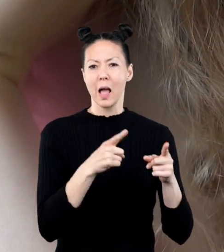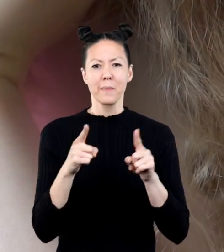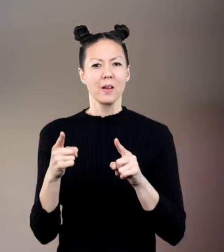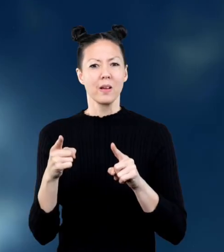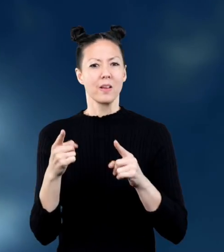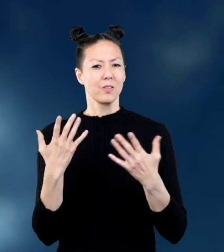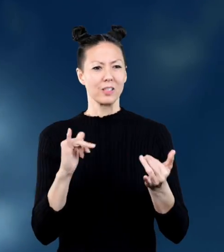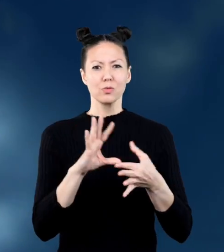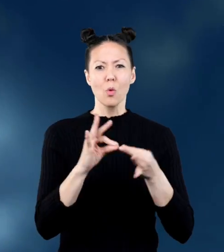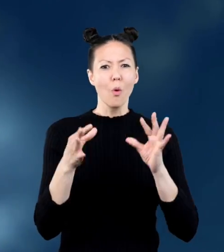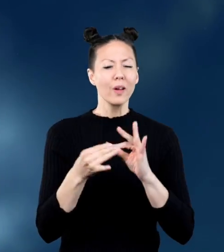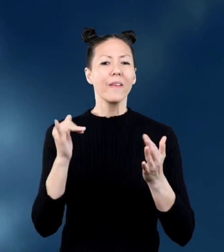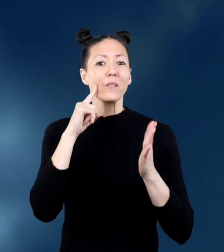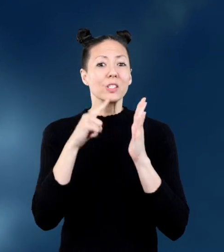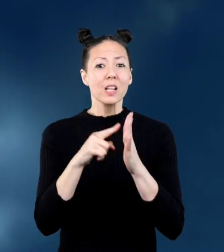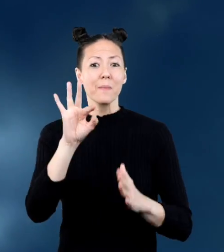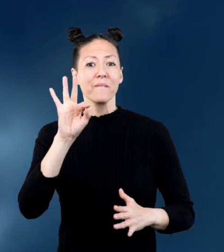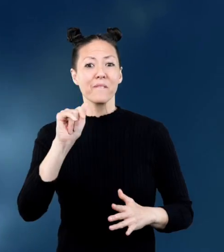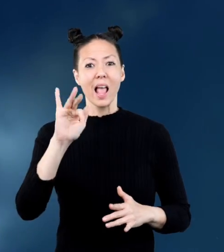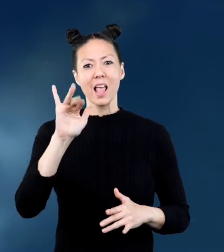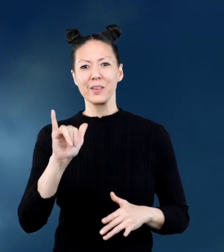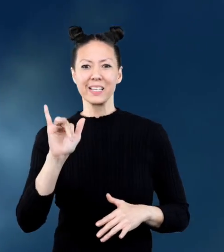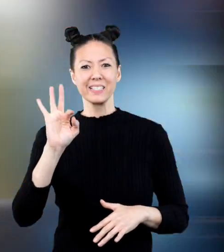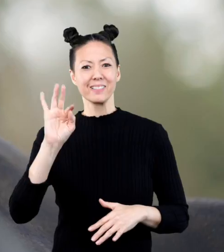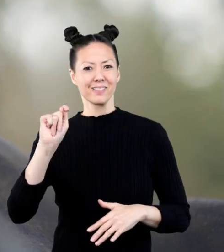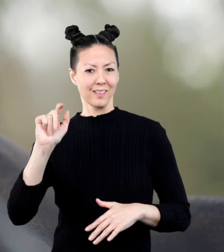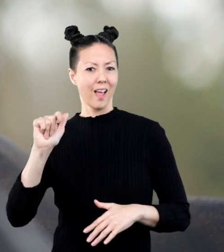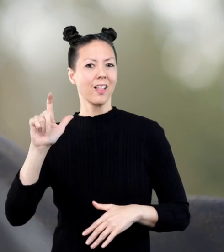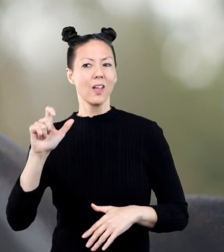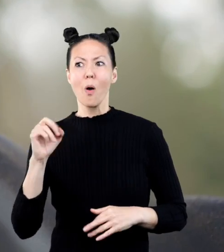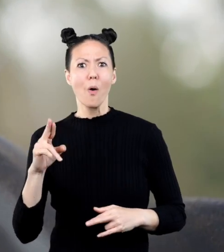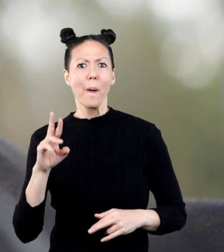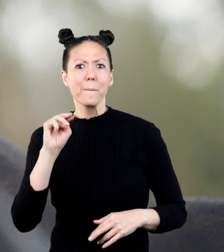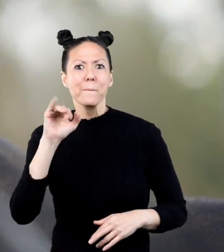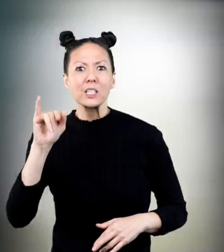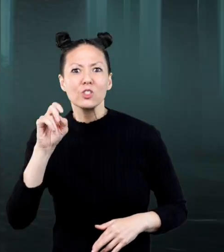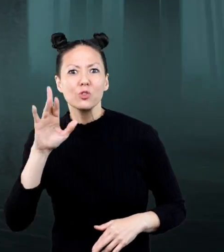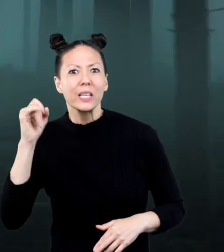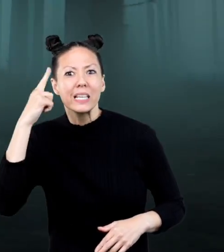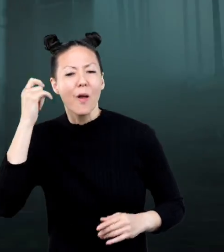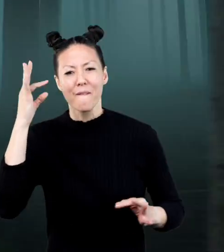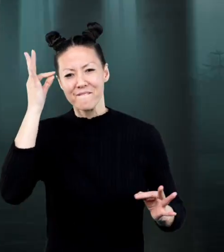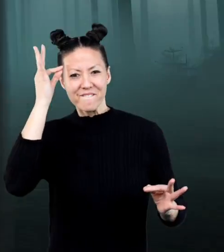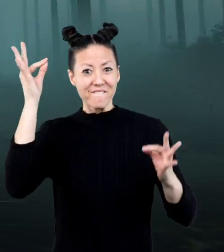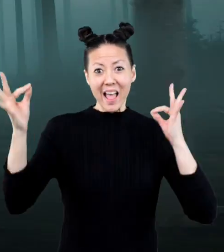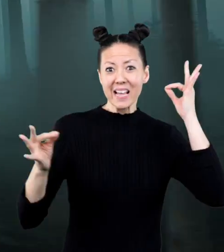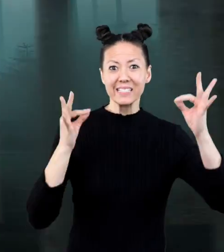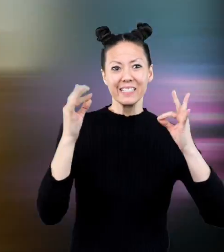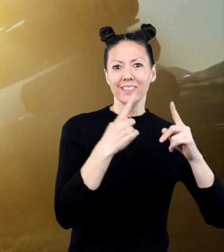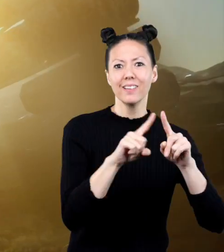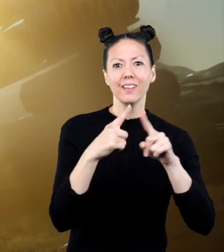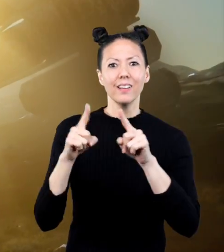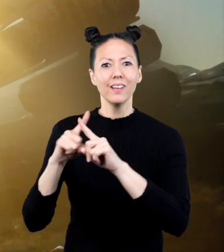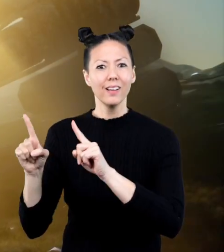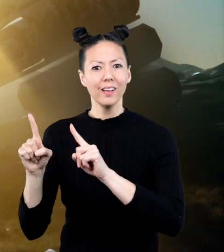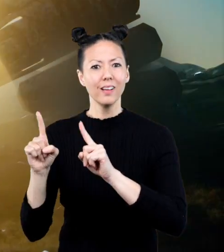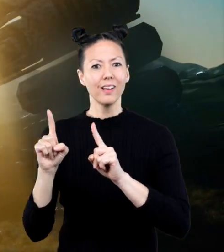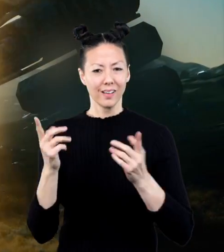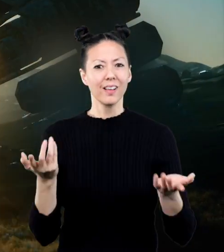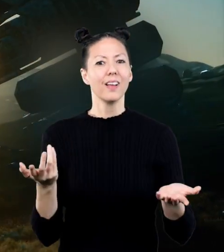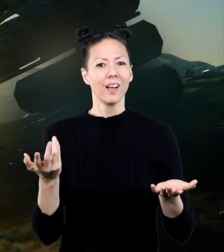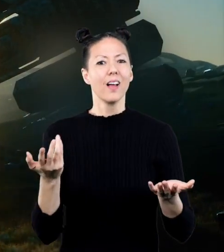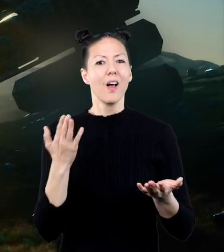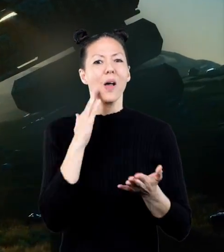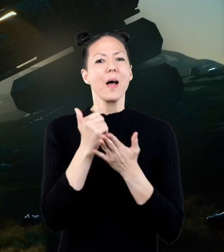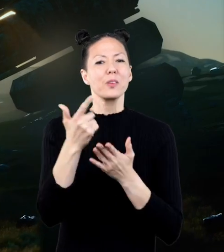into, like a fairy tale, mystery, or fantasy, as well as